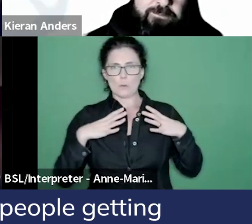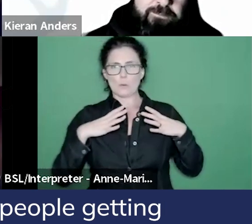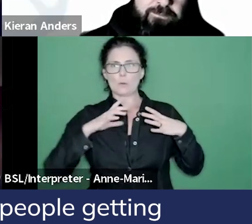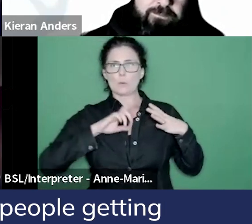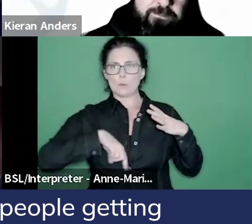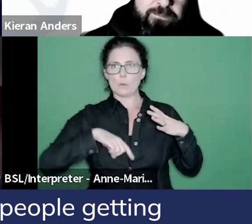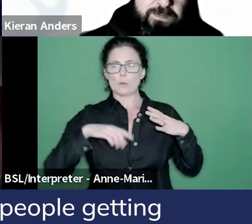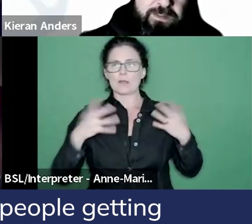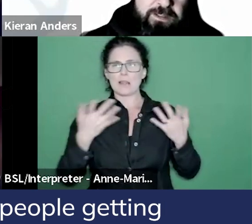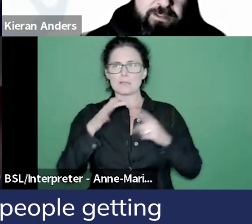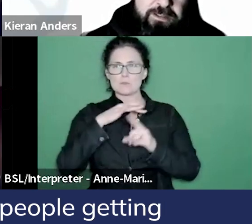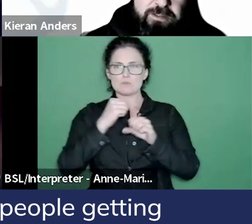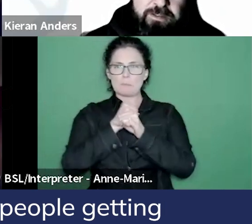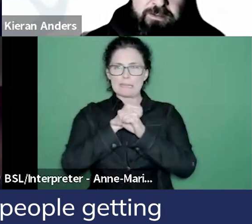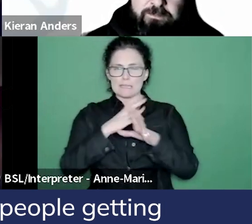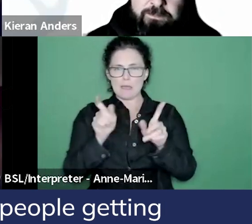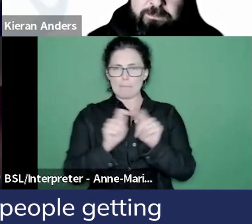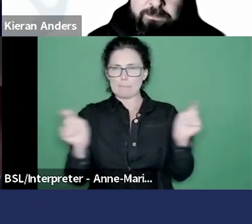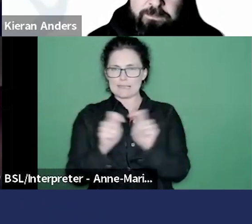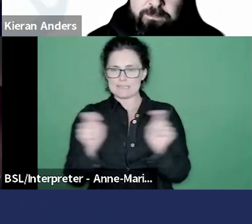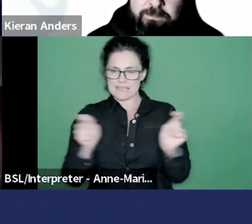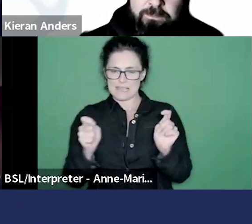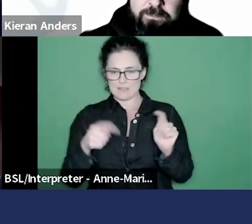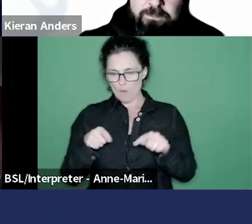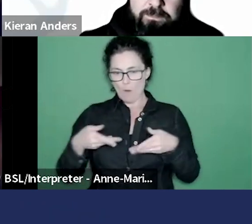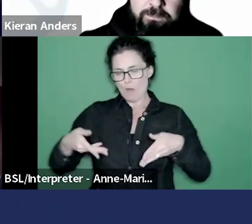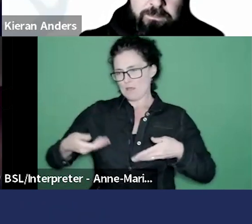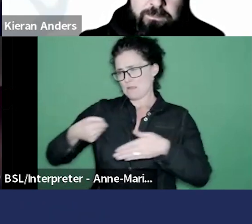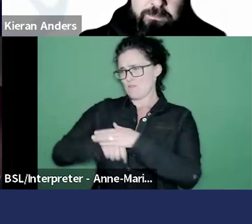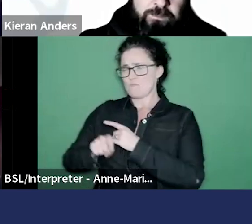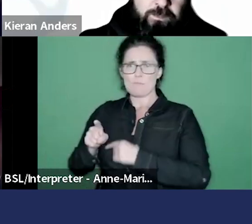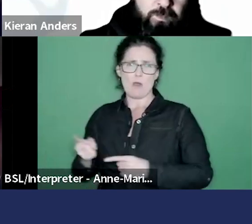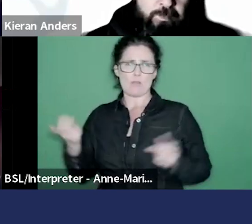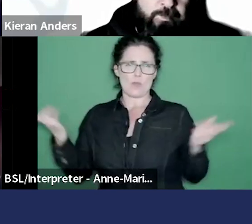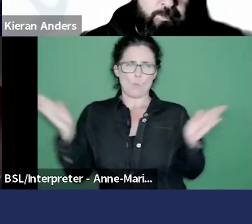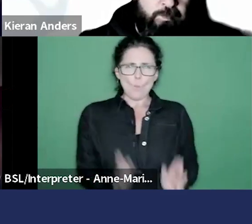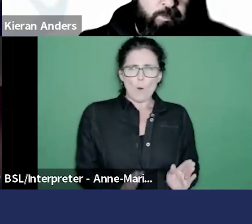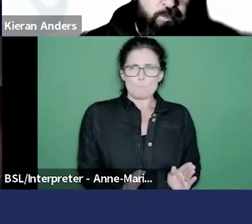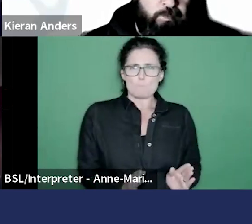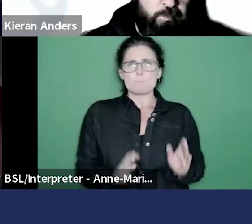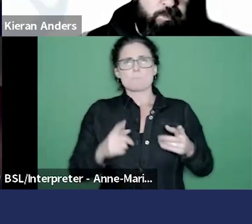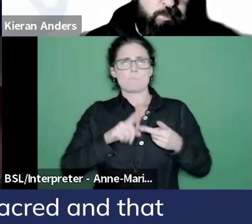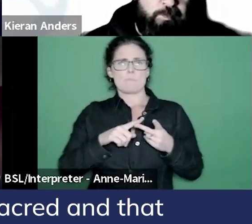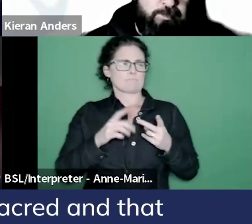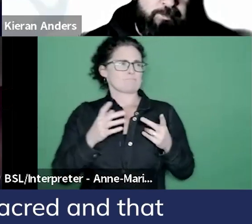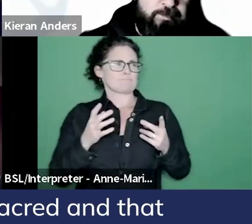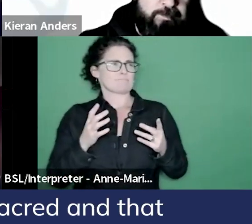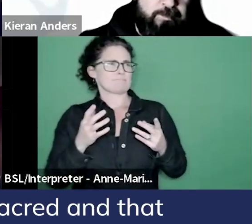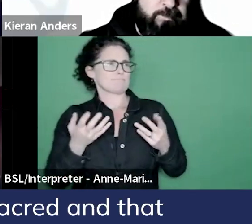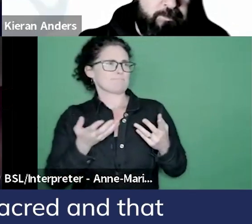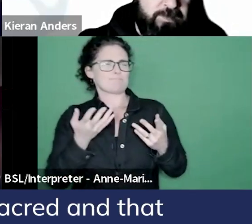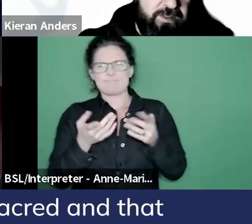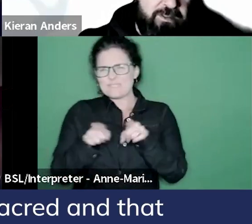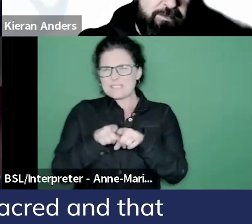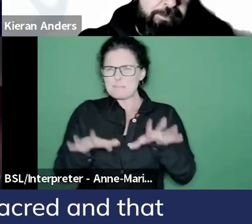social media, magazines of, people getting back to their perfect size 8 and all that kind of thing. And it's